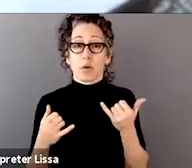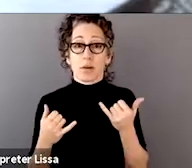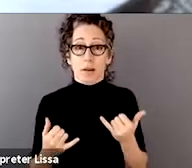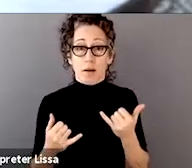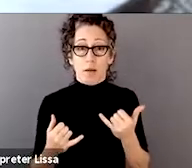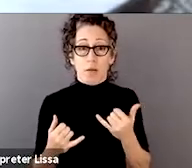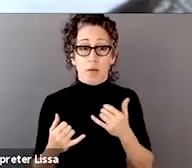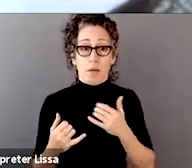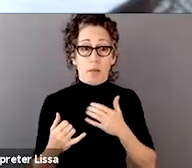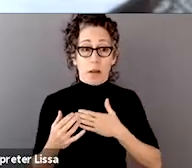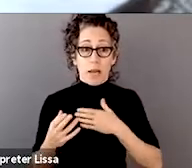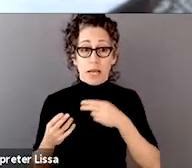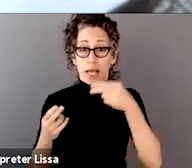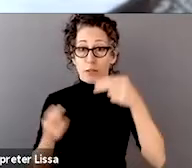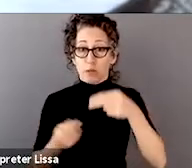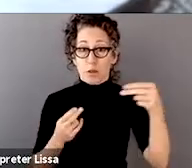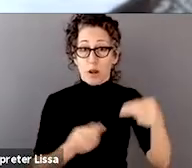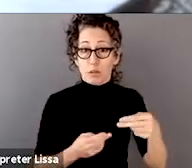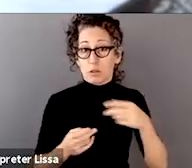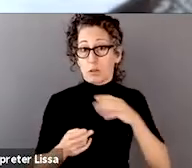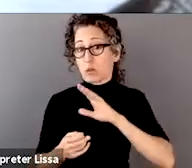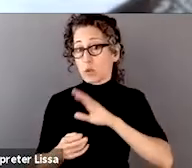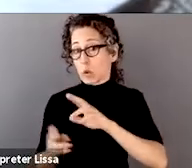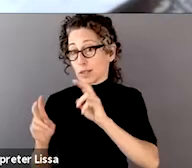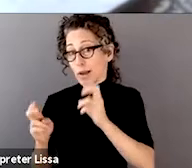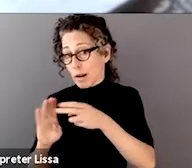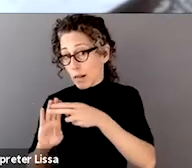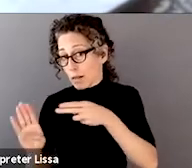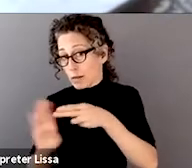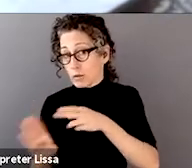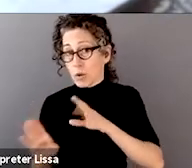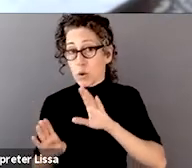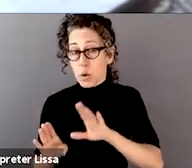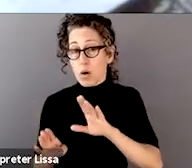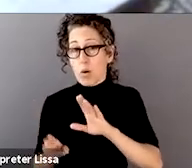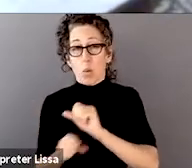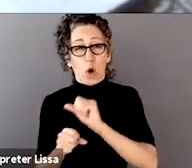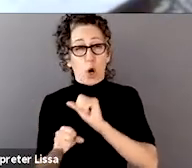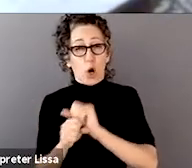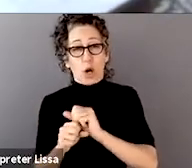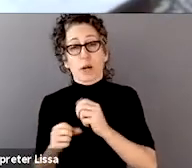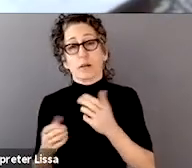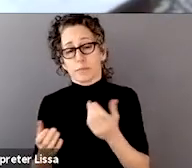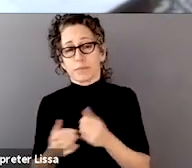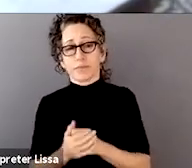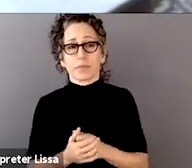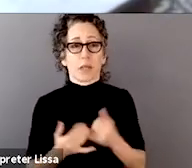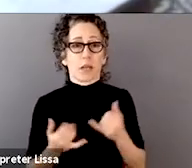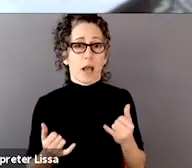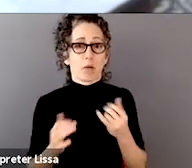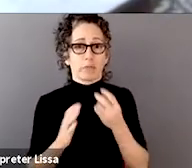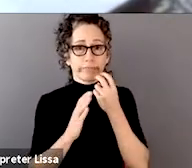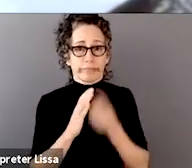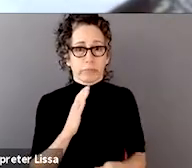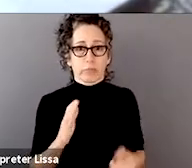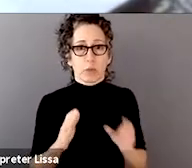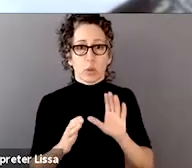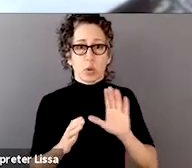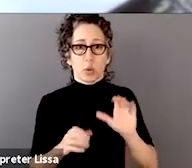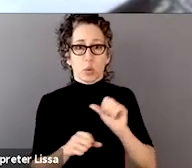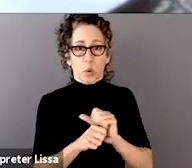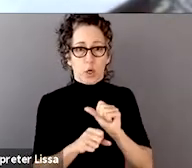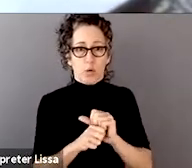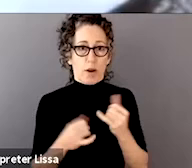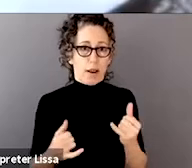your titles and sort of the general idea of what you work on, I was hoping we could get a little bit more into what you work on. So the topic of this